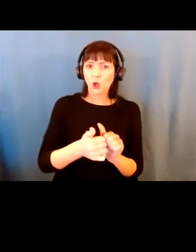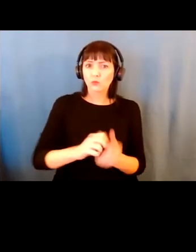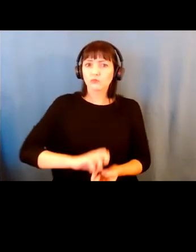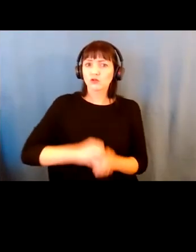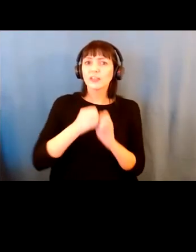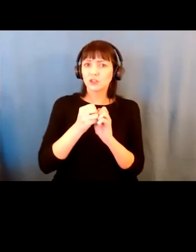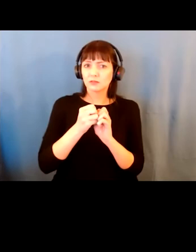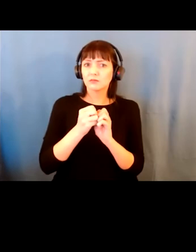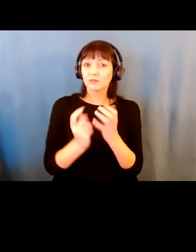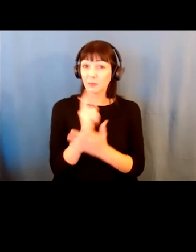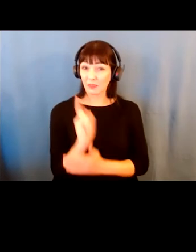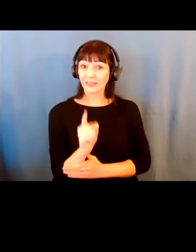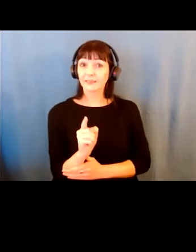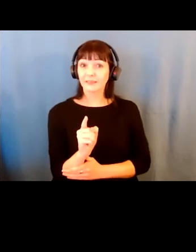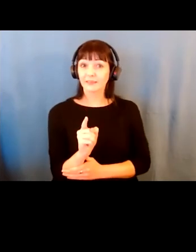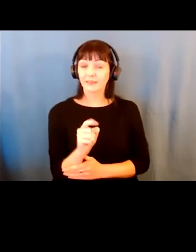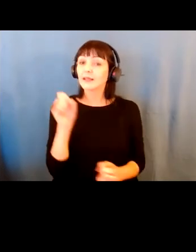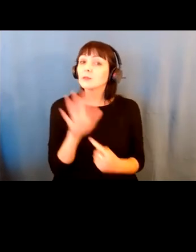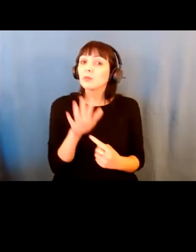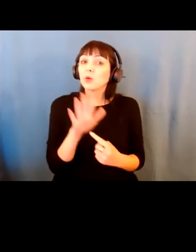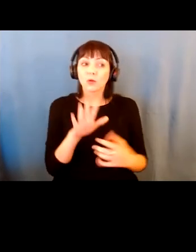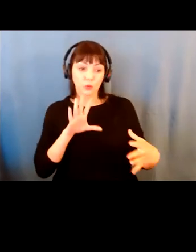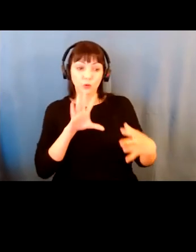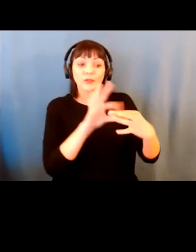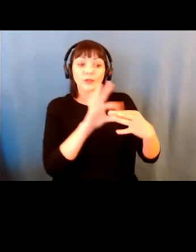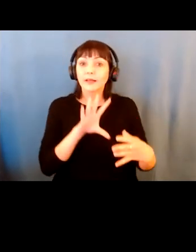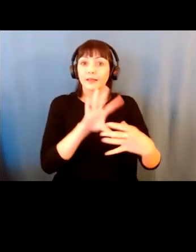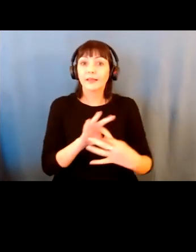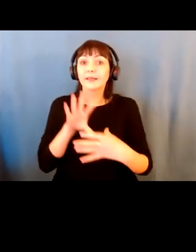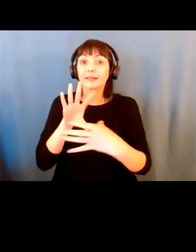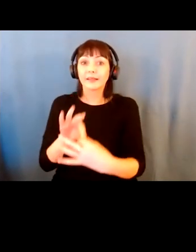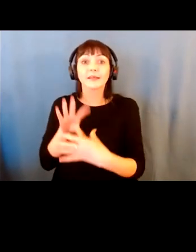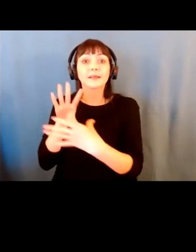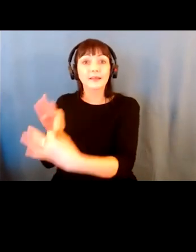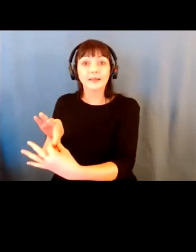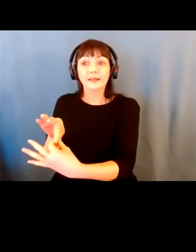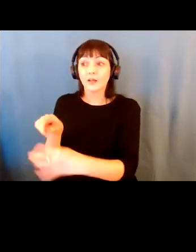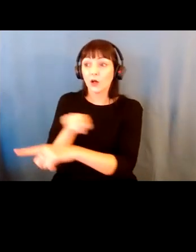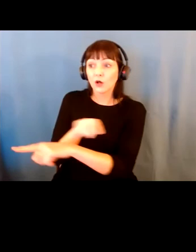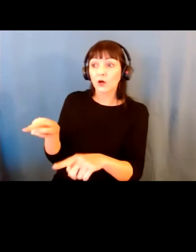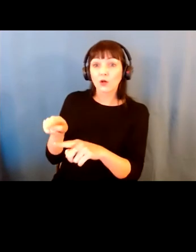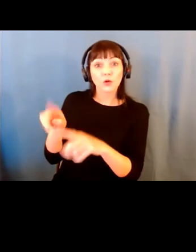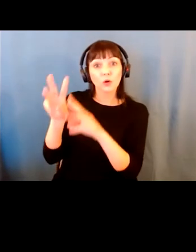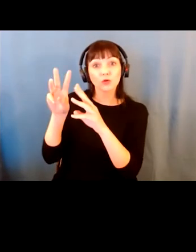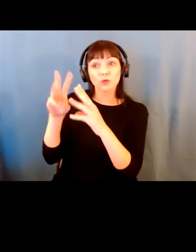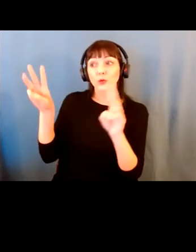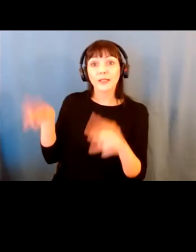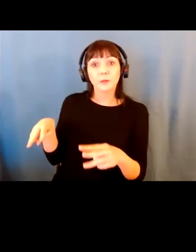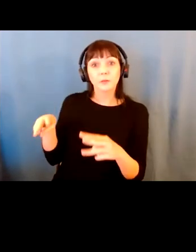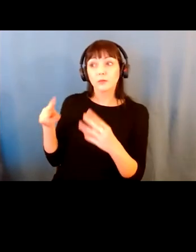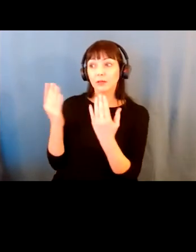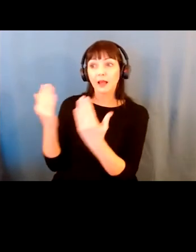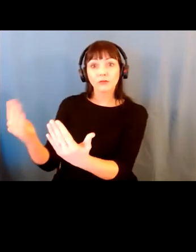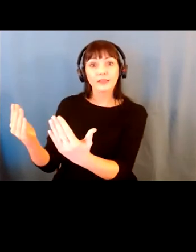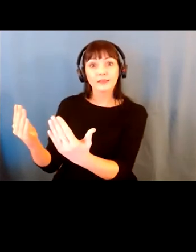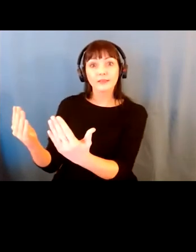about it. It's linking up, isn't it, with people that can open up networks, these institutions, these curators, these environments, in